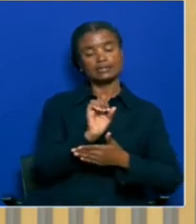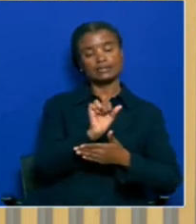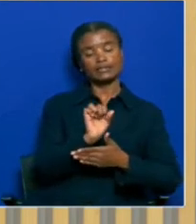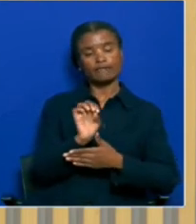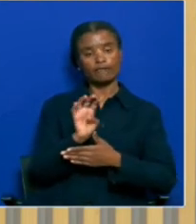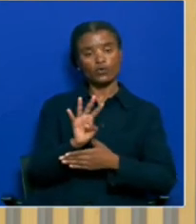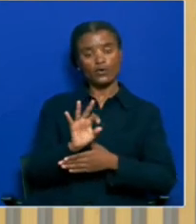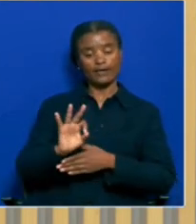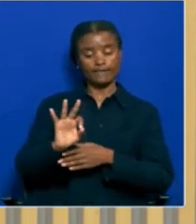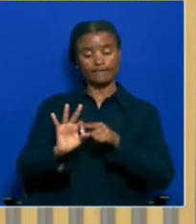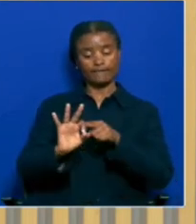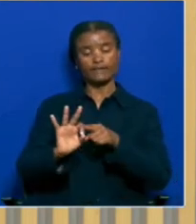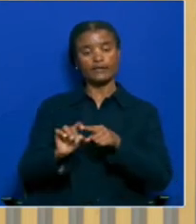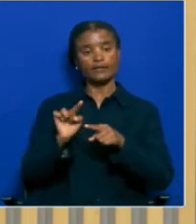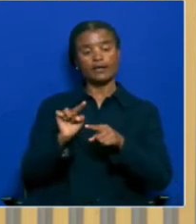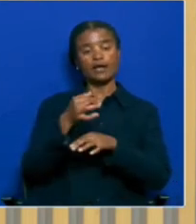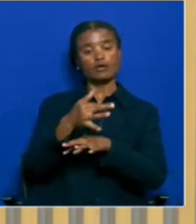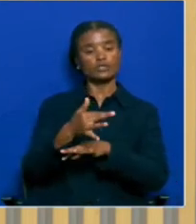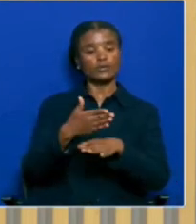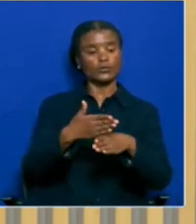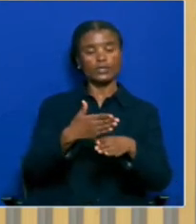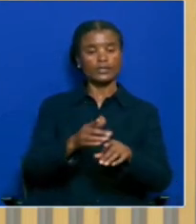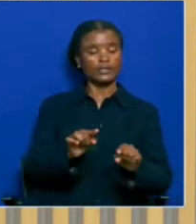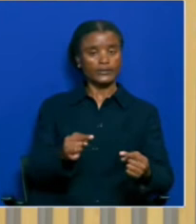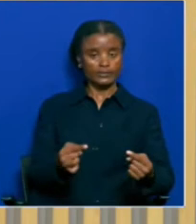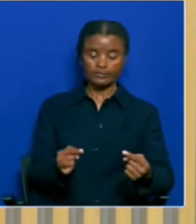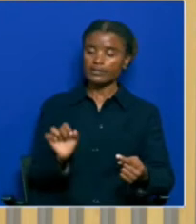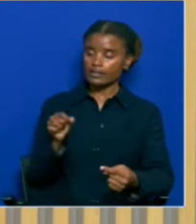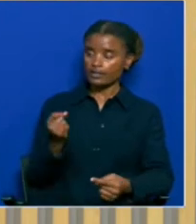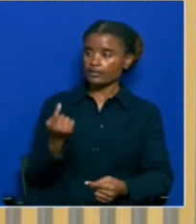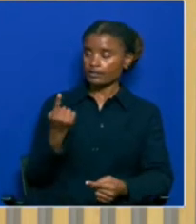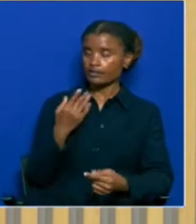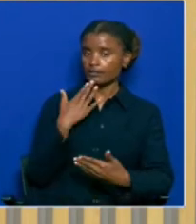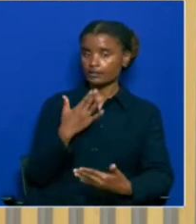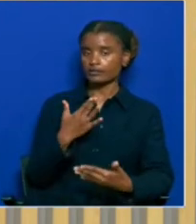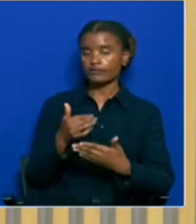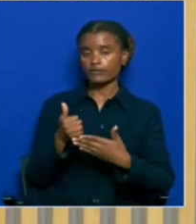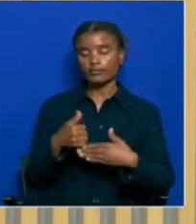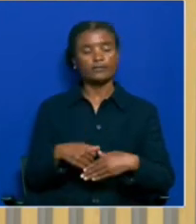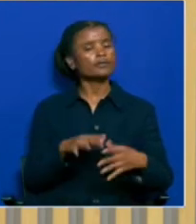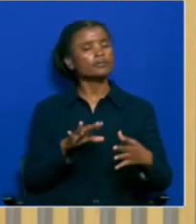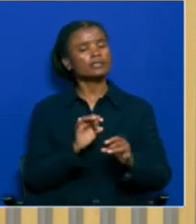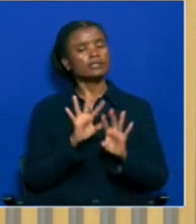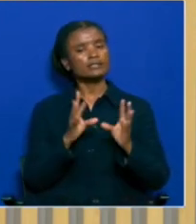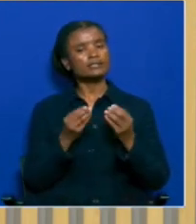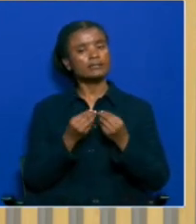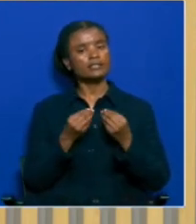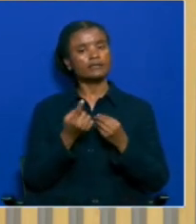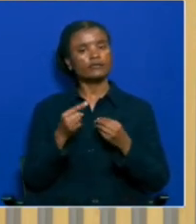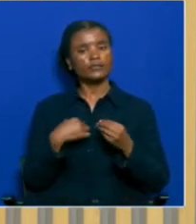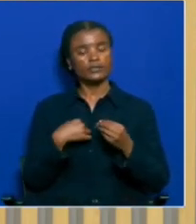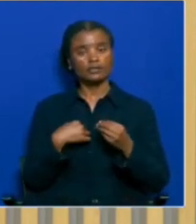Yes, Chair, no, I get you now. Thank you. Thank you for correcting. Just clarify something for me. Assuming your understanding